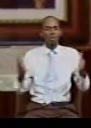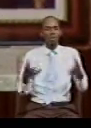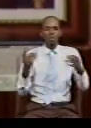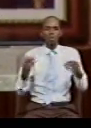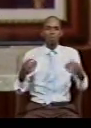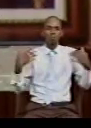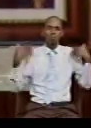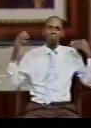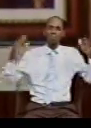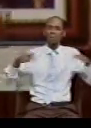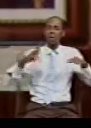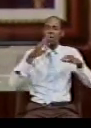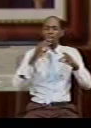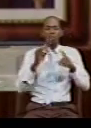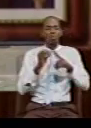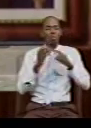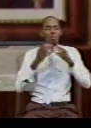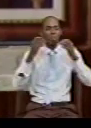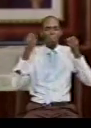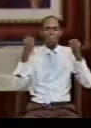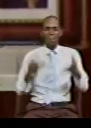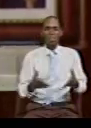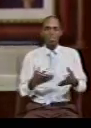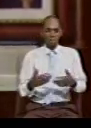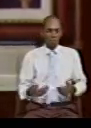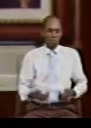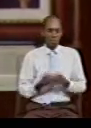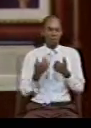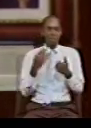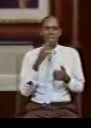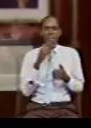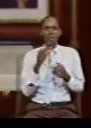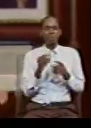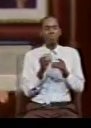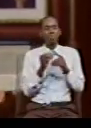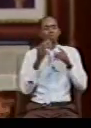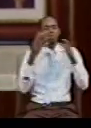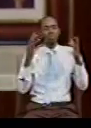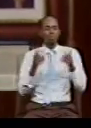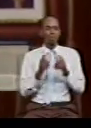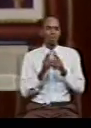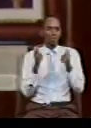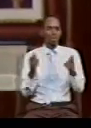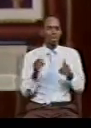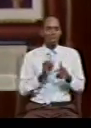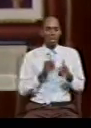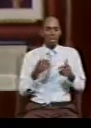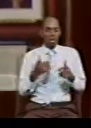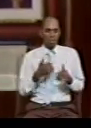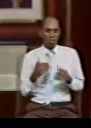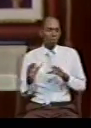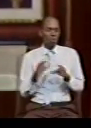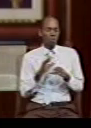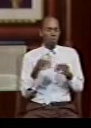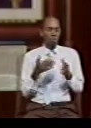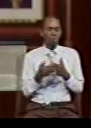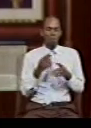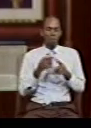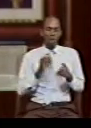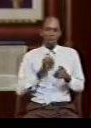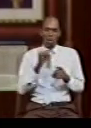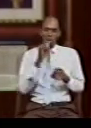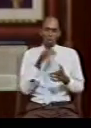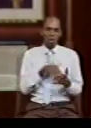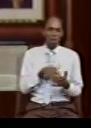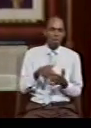many. The challenges are too great. I'm in the Lord, but I'm weak. Not at all. When you